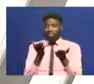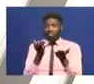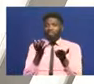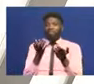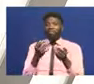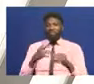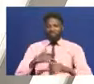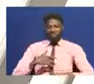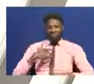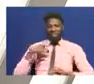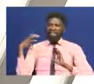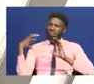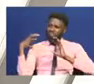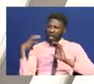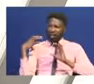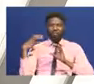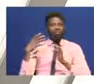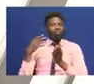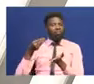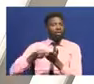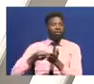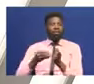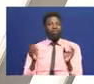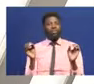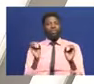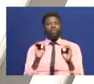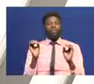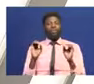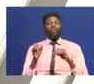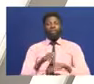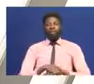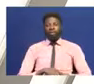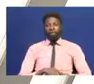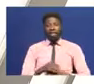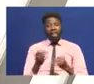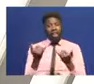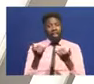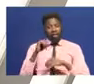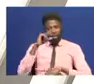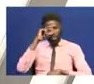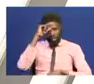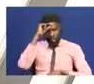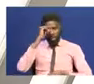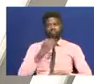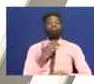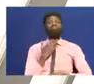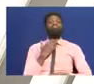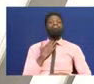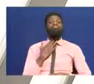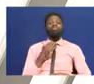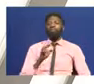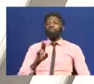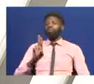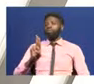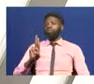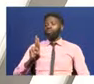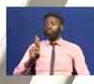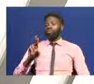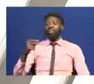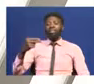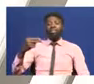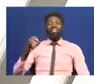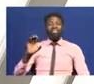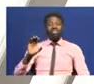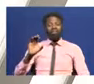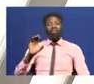protection. In fulfillment of its mandate as the government launched this UHC initiative, and the objective is to